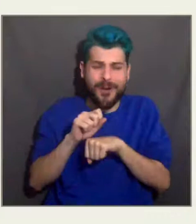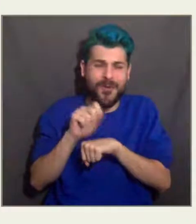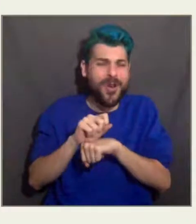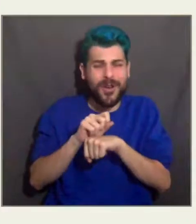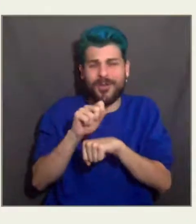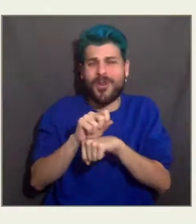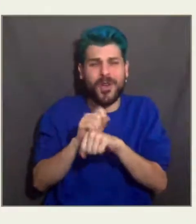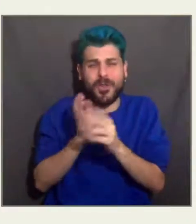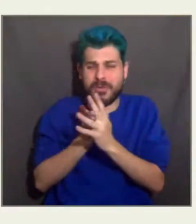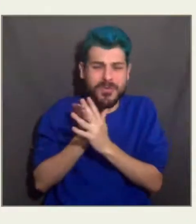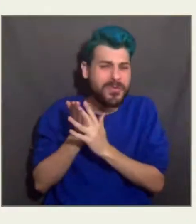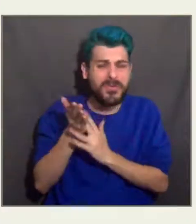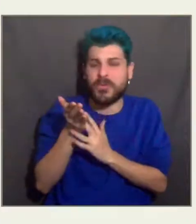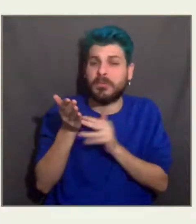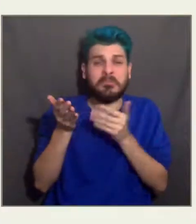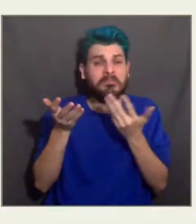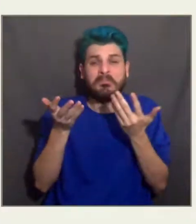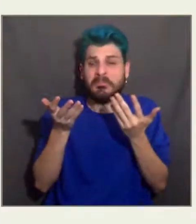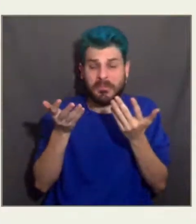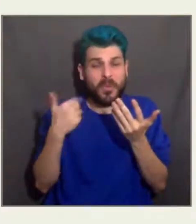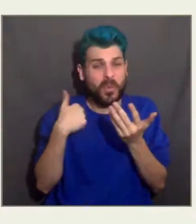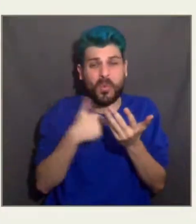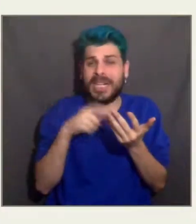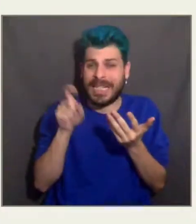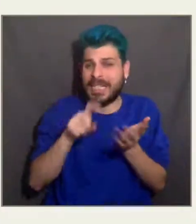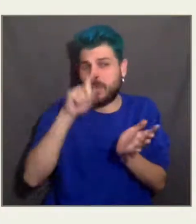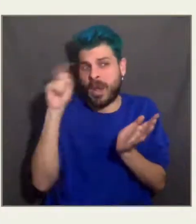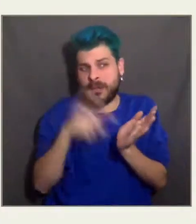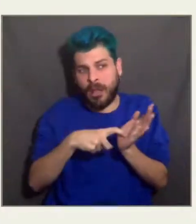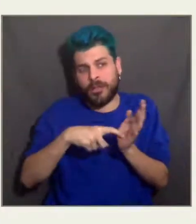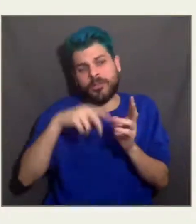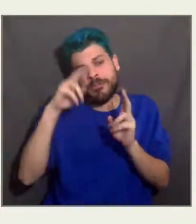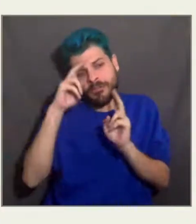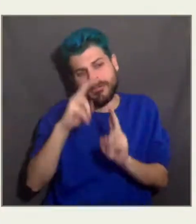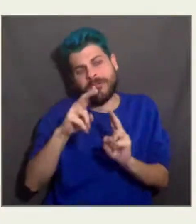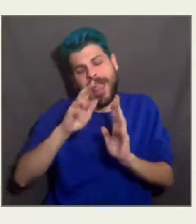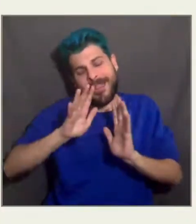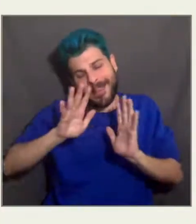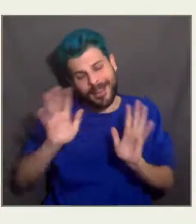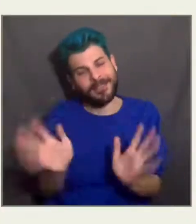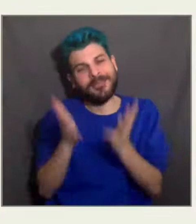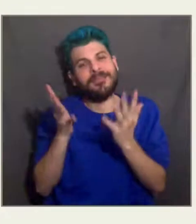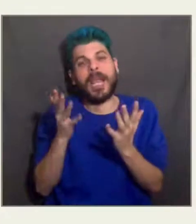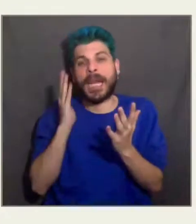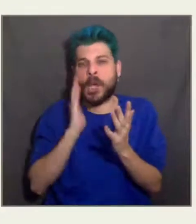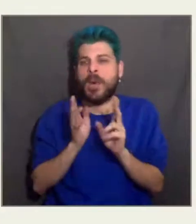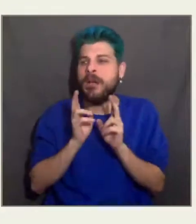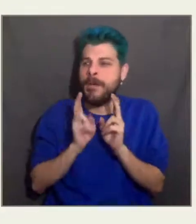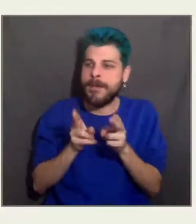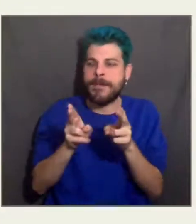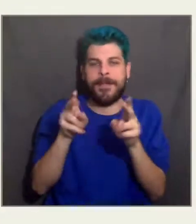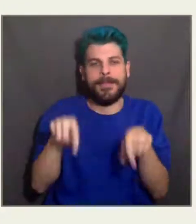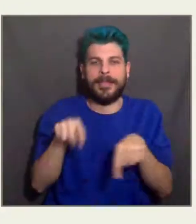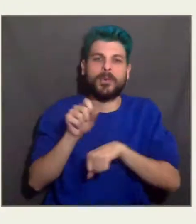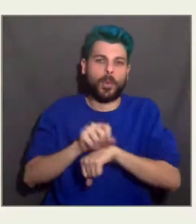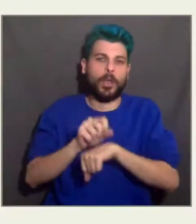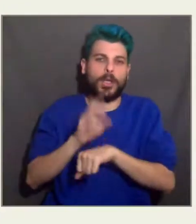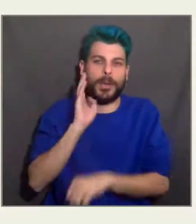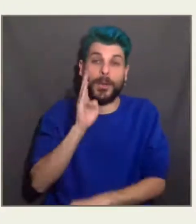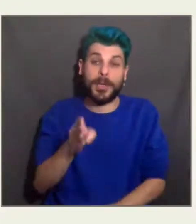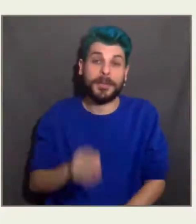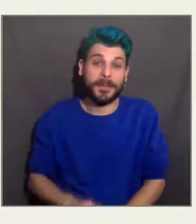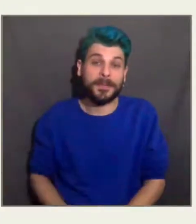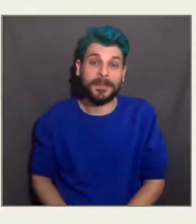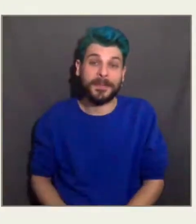acknowledge that and push them forward, and that will accelerate this work. So we just